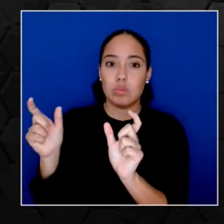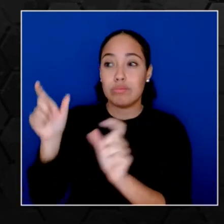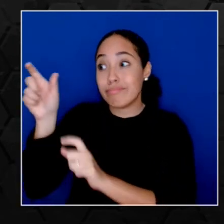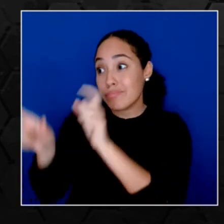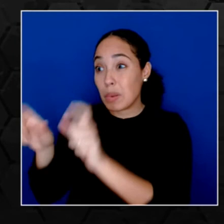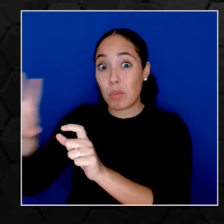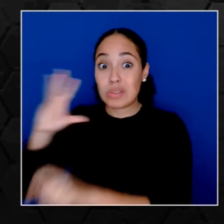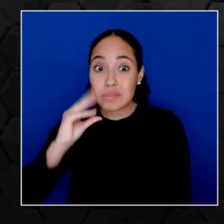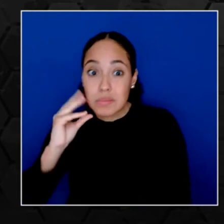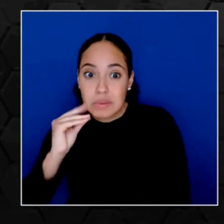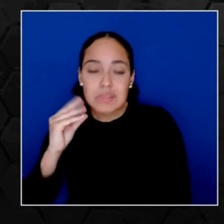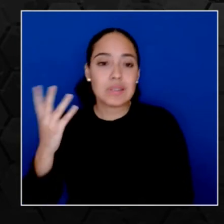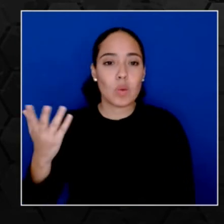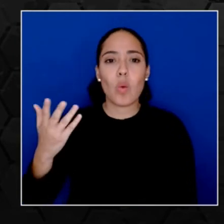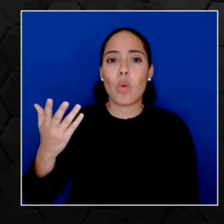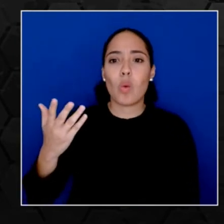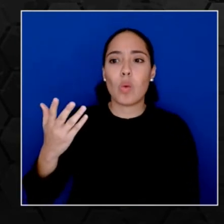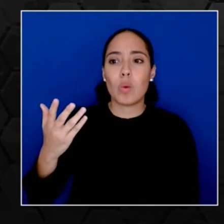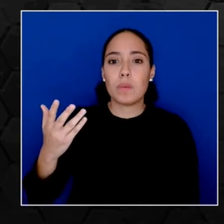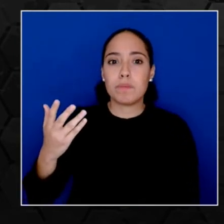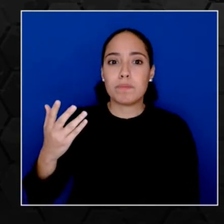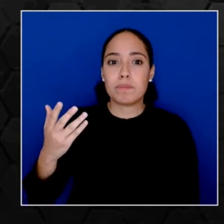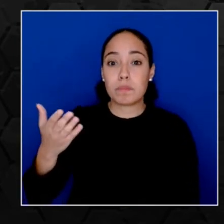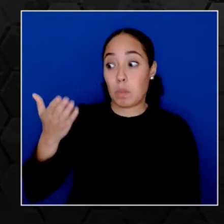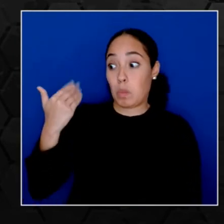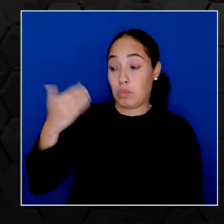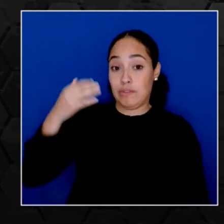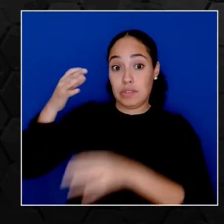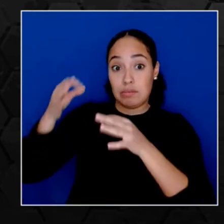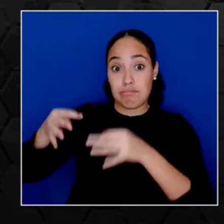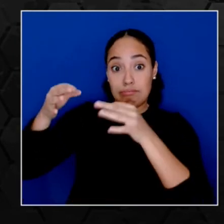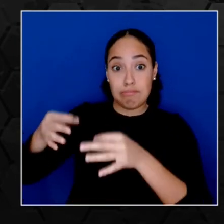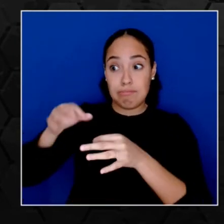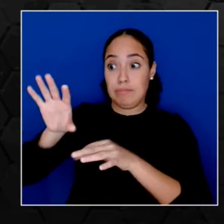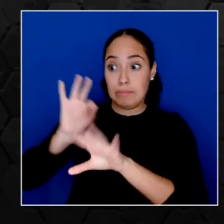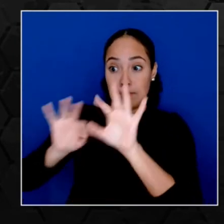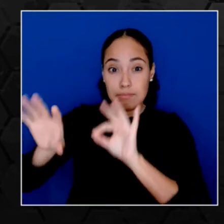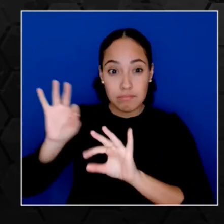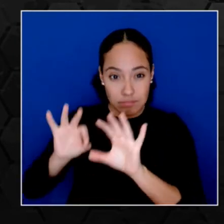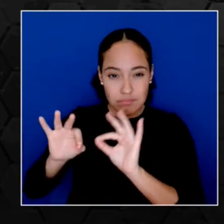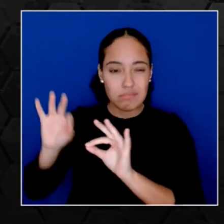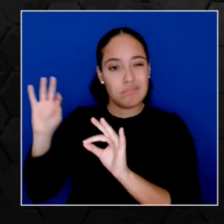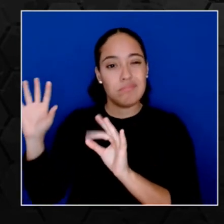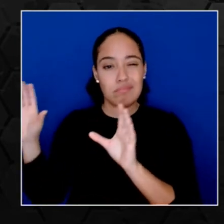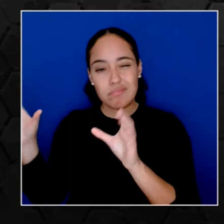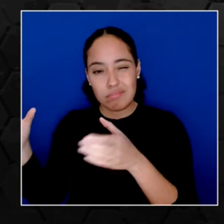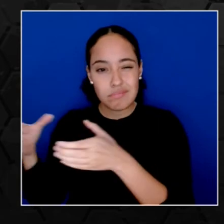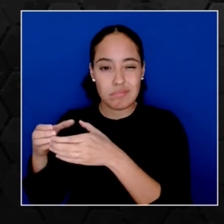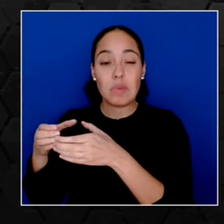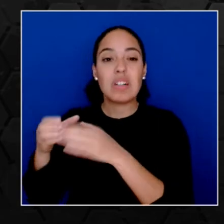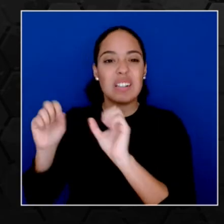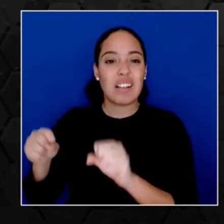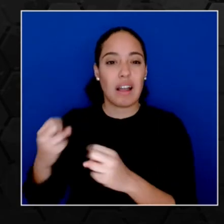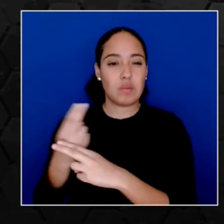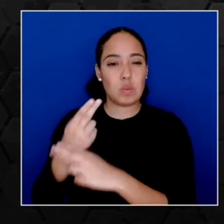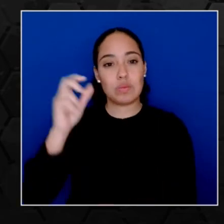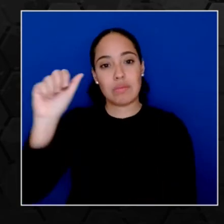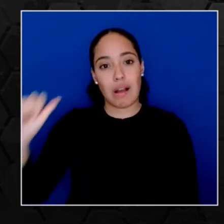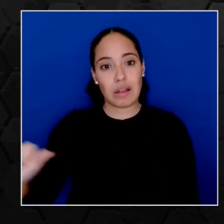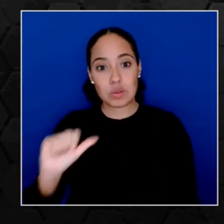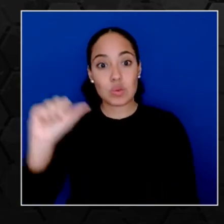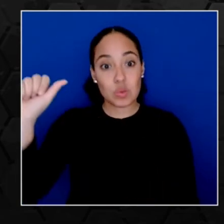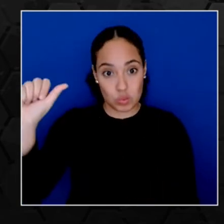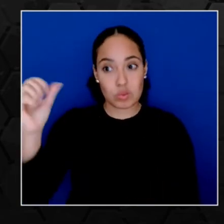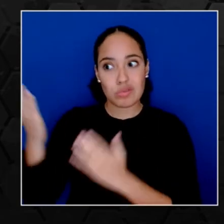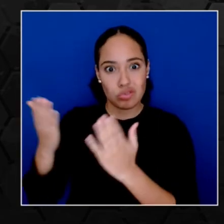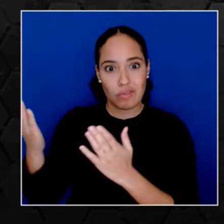that data to train that in the Azure, using Azure services. So like speaking about the